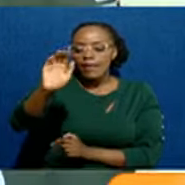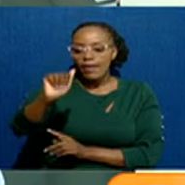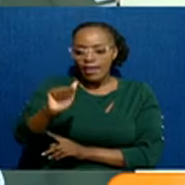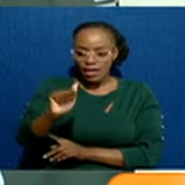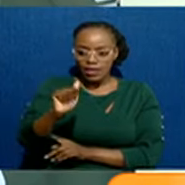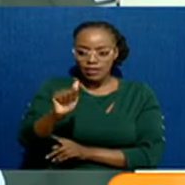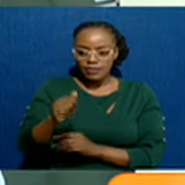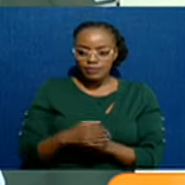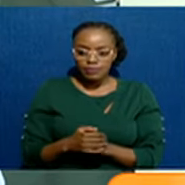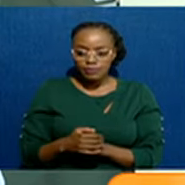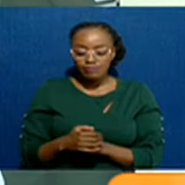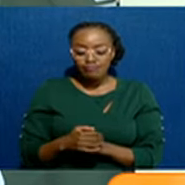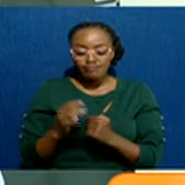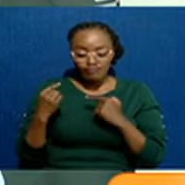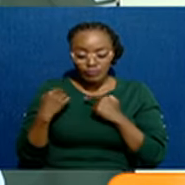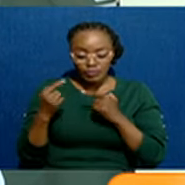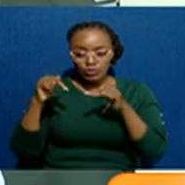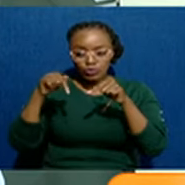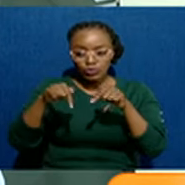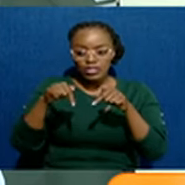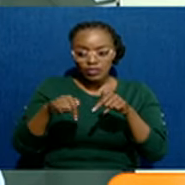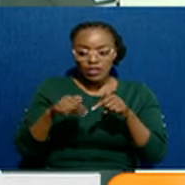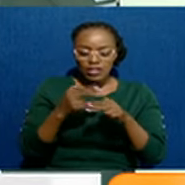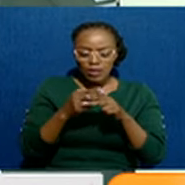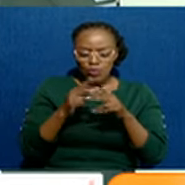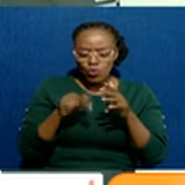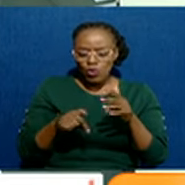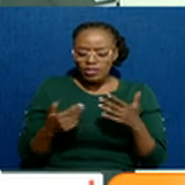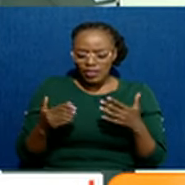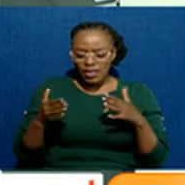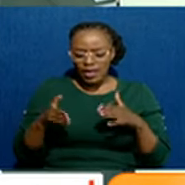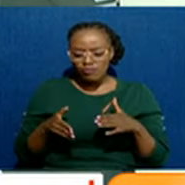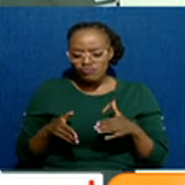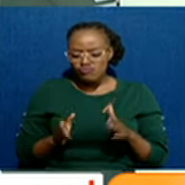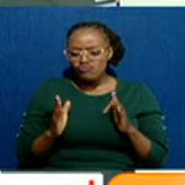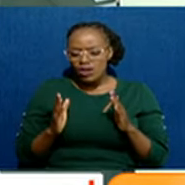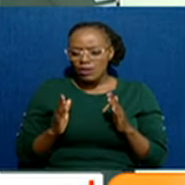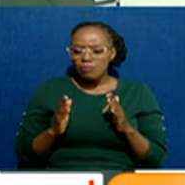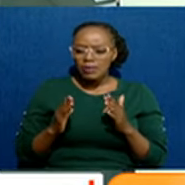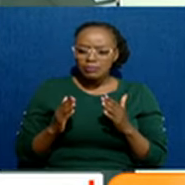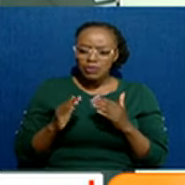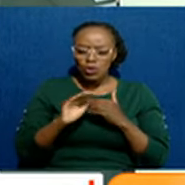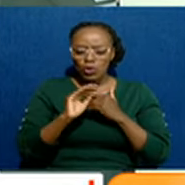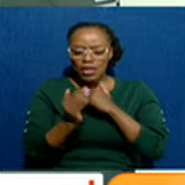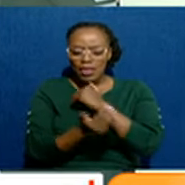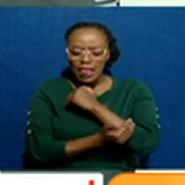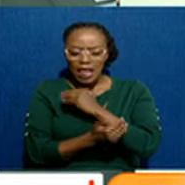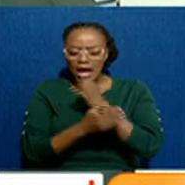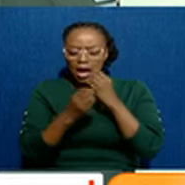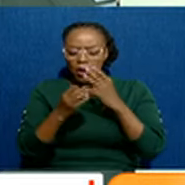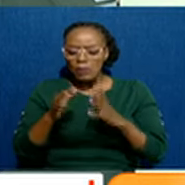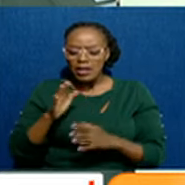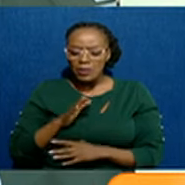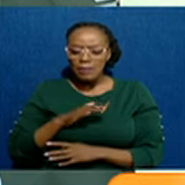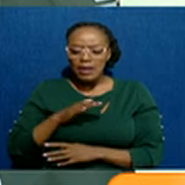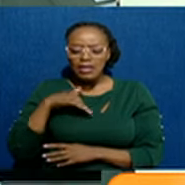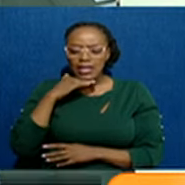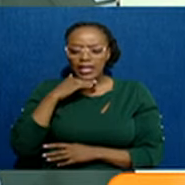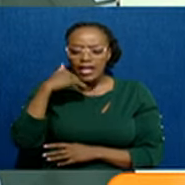agreement. As it is today, our what we call maternal mortality rates, that is how many women die out of